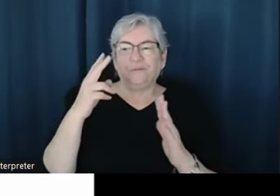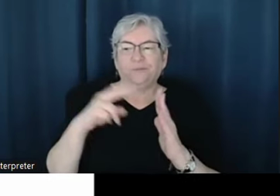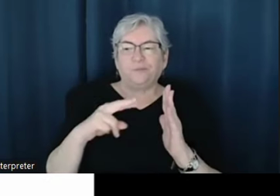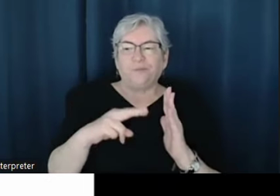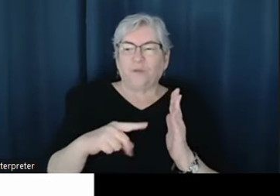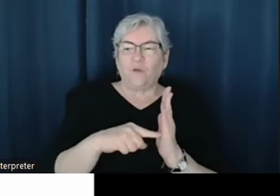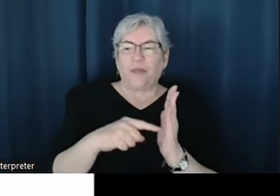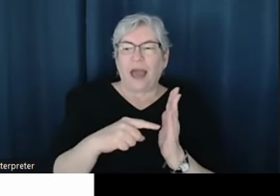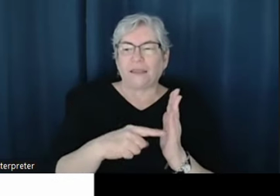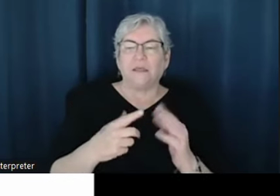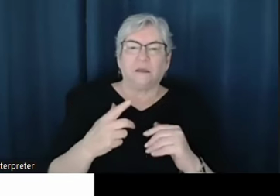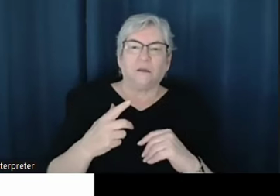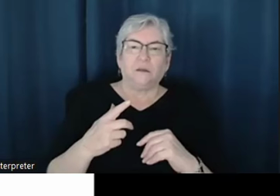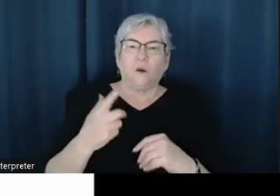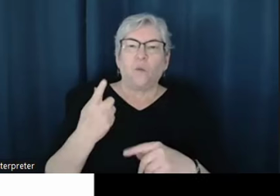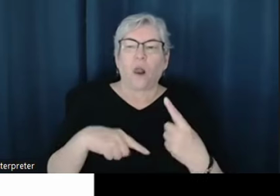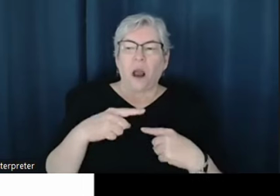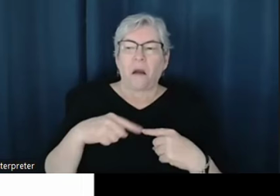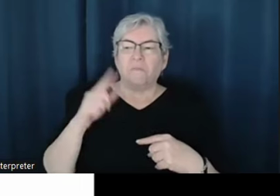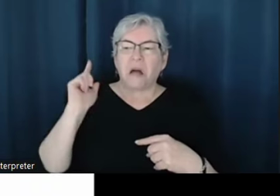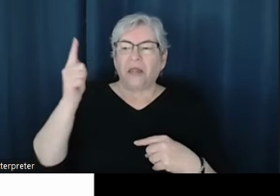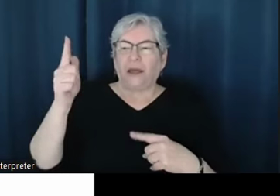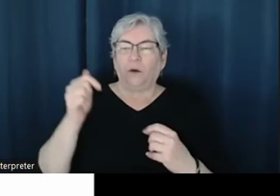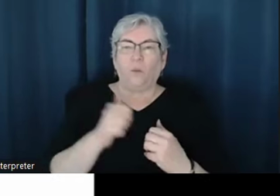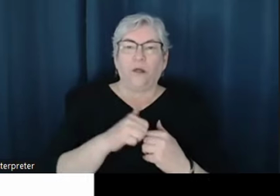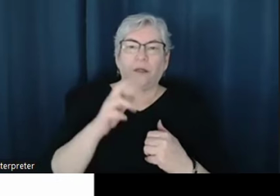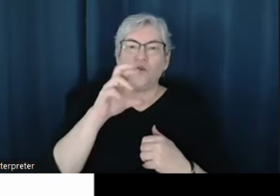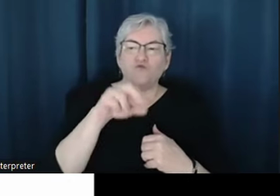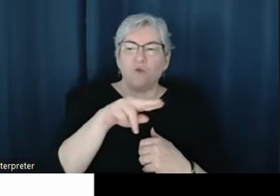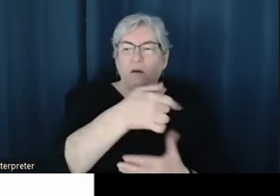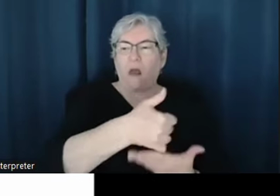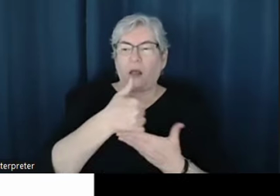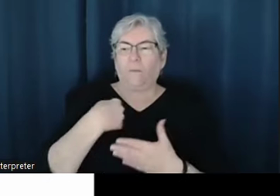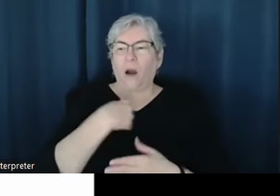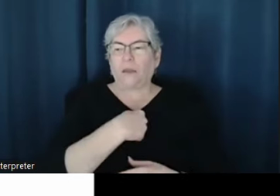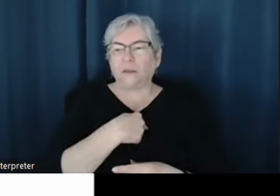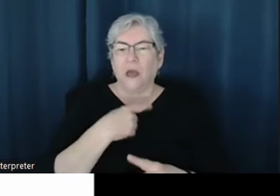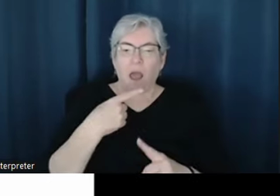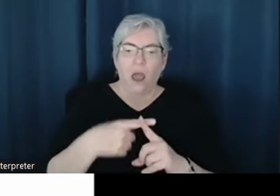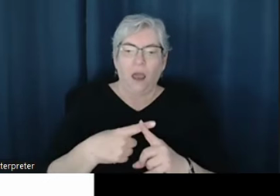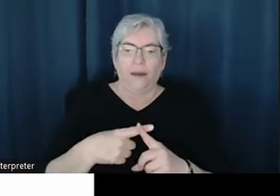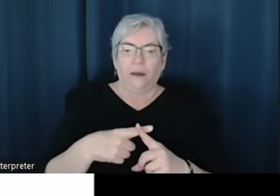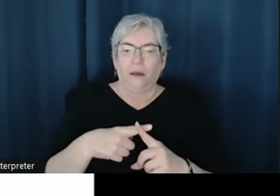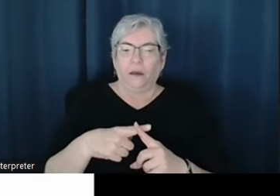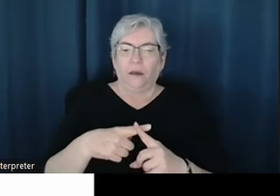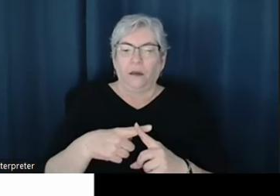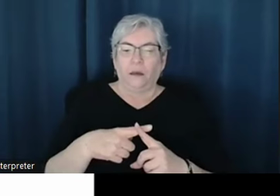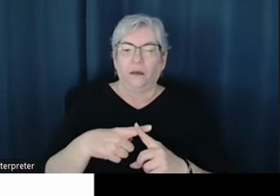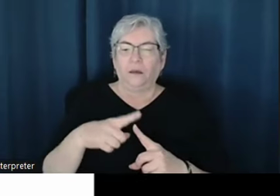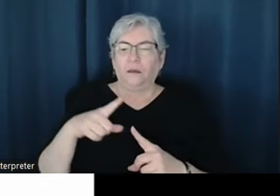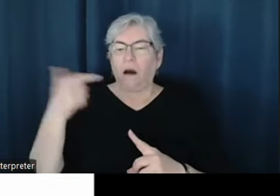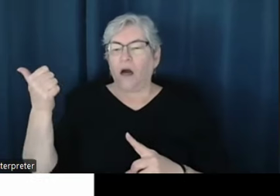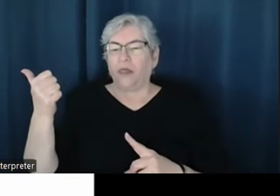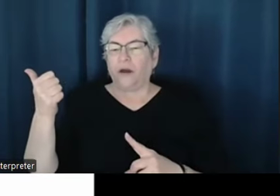and so that will be coming out later with Ron's help and the Constantines, and there are some other support